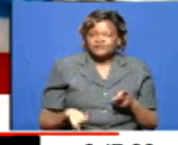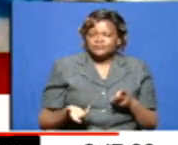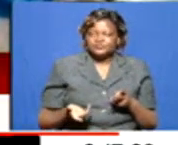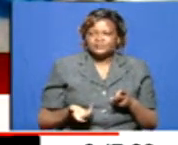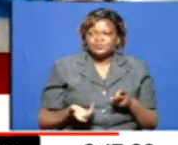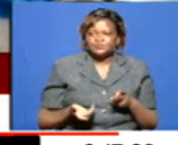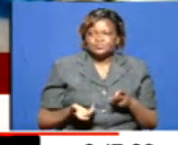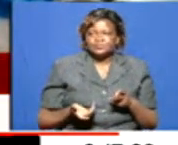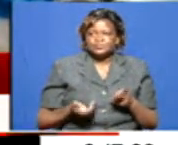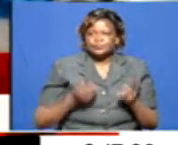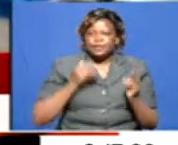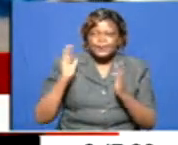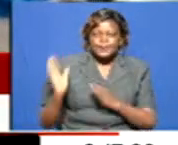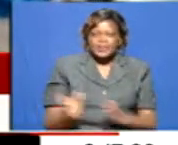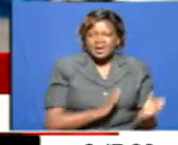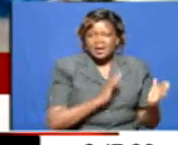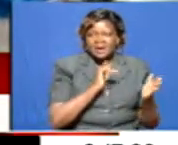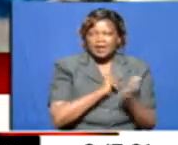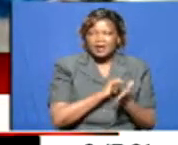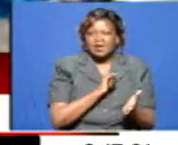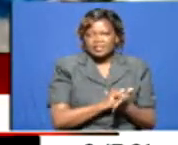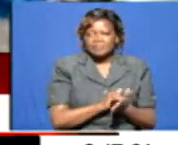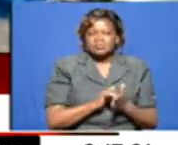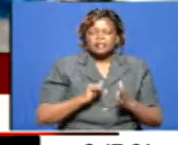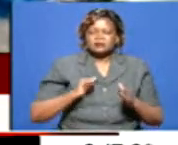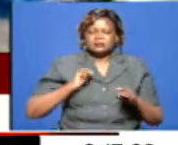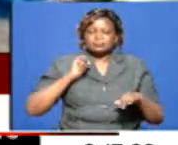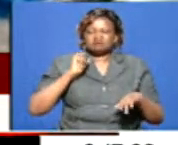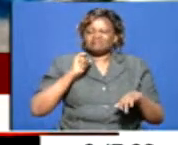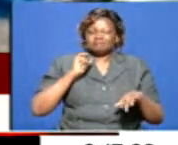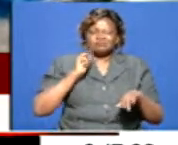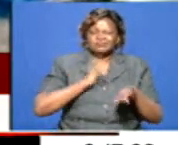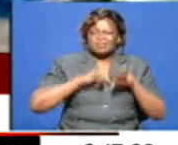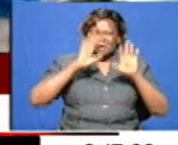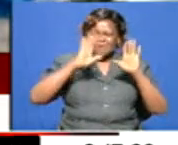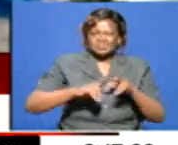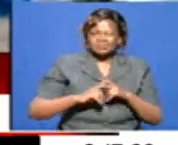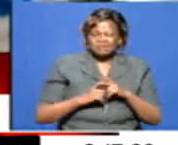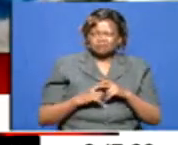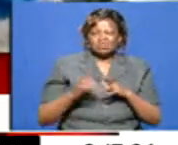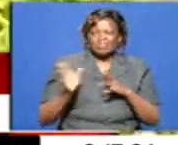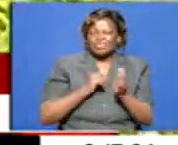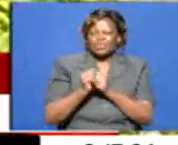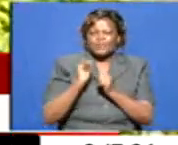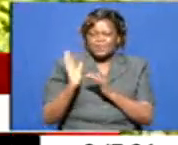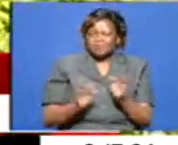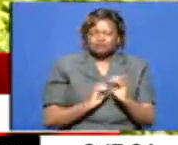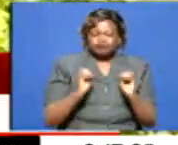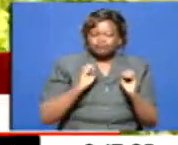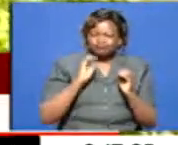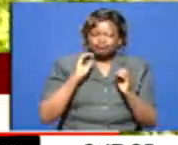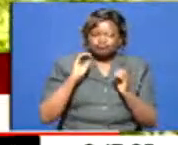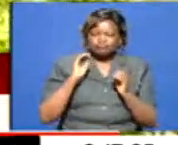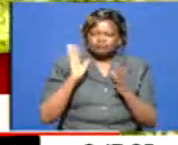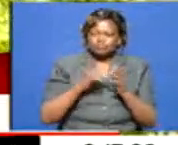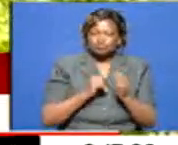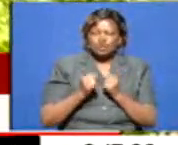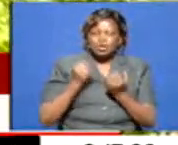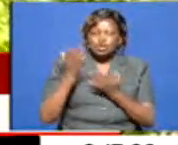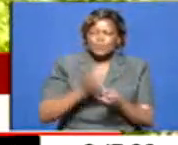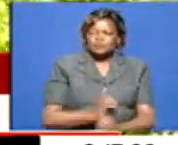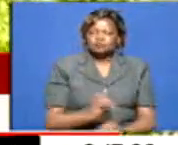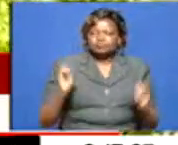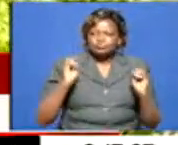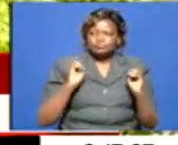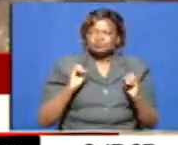na mipangilio ambayo kampeni zisije zikaingia zikaharibu uchumi. Yes. Still in